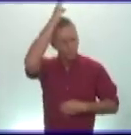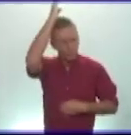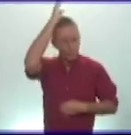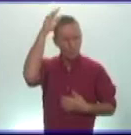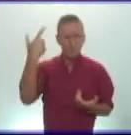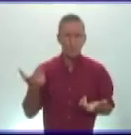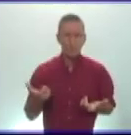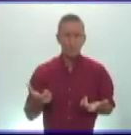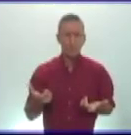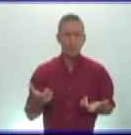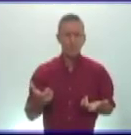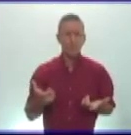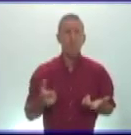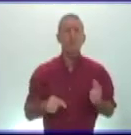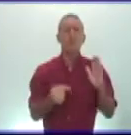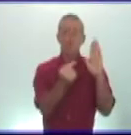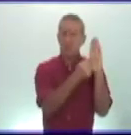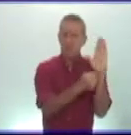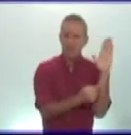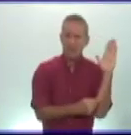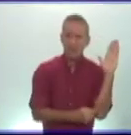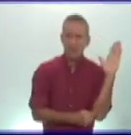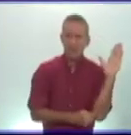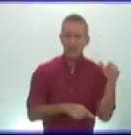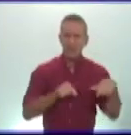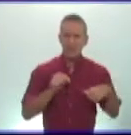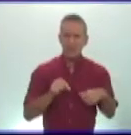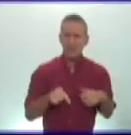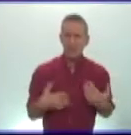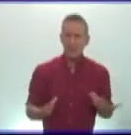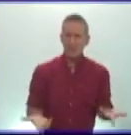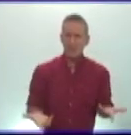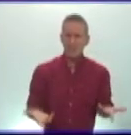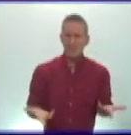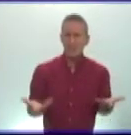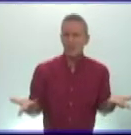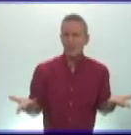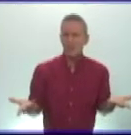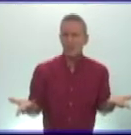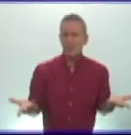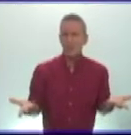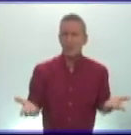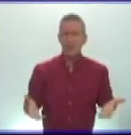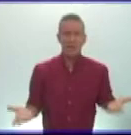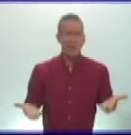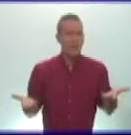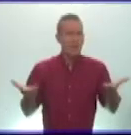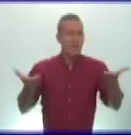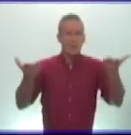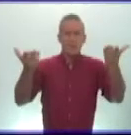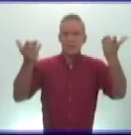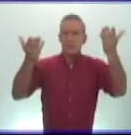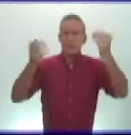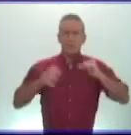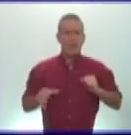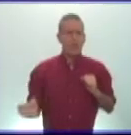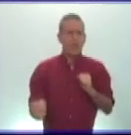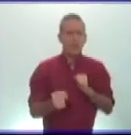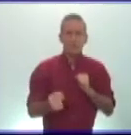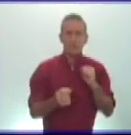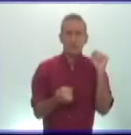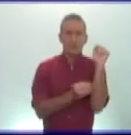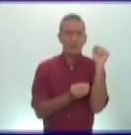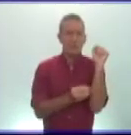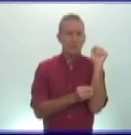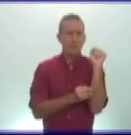from that Roman civilization? romana que basó precisamente el esplendor que alcanzó y todo ese poderío incluso no